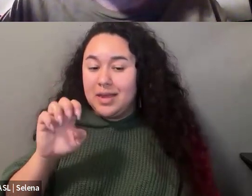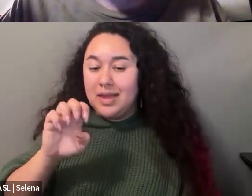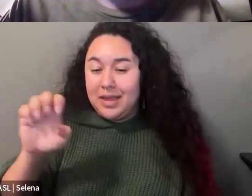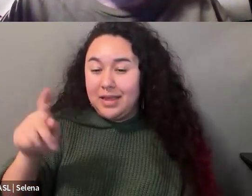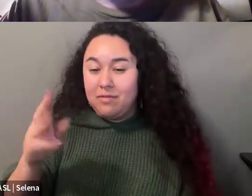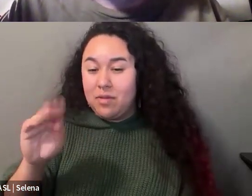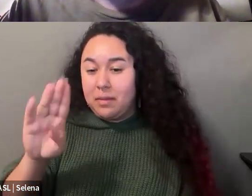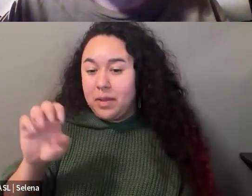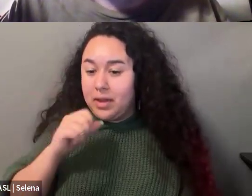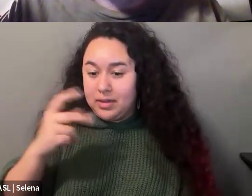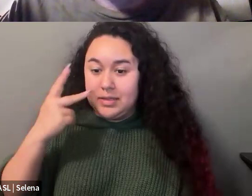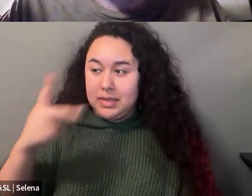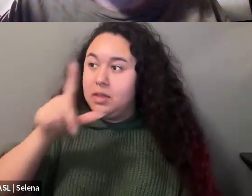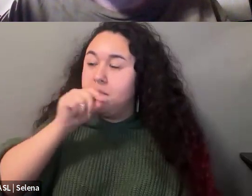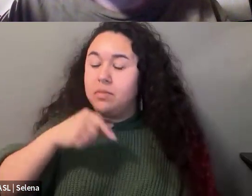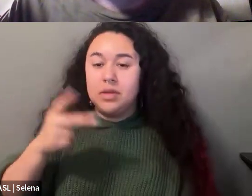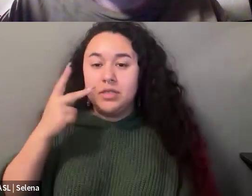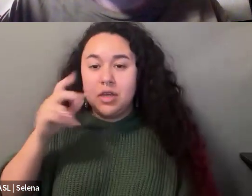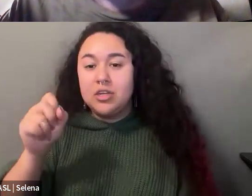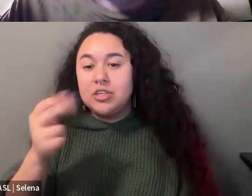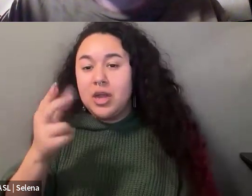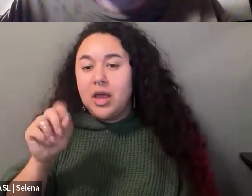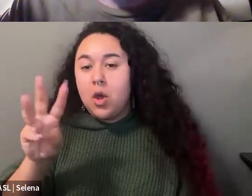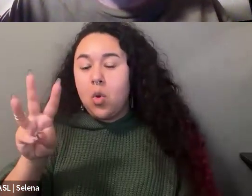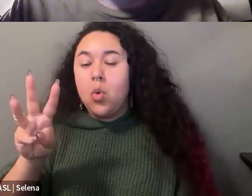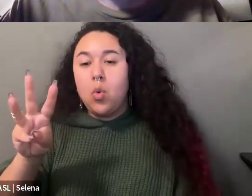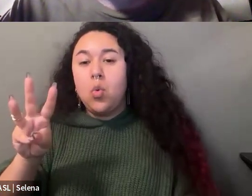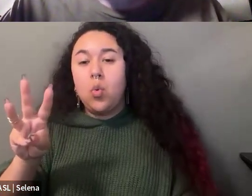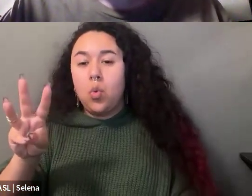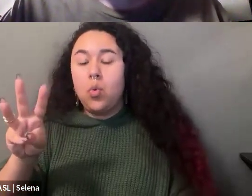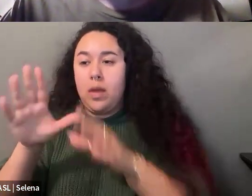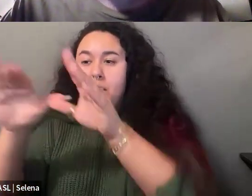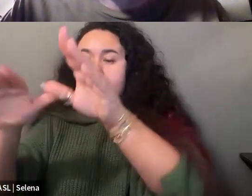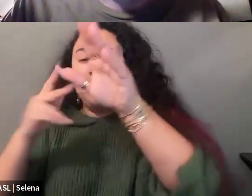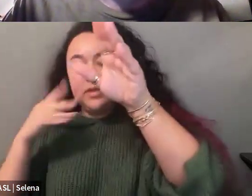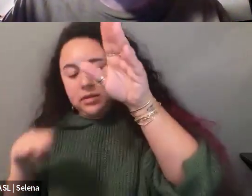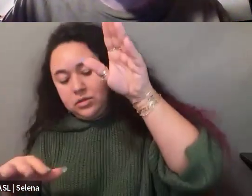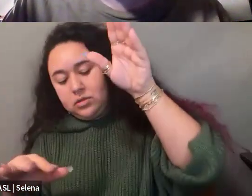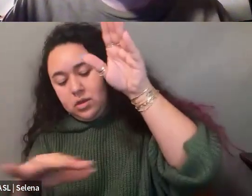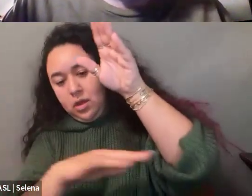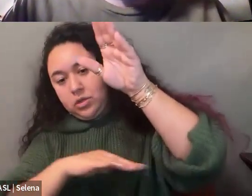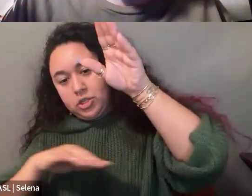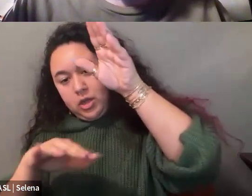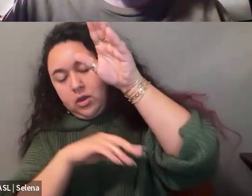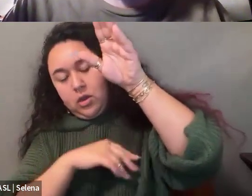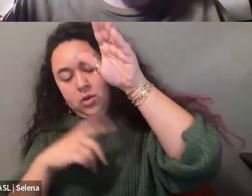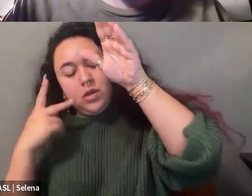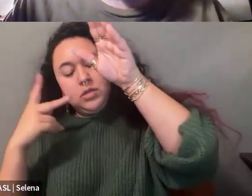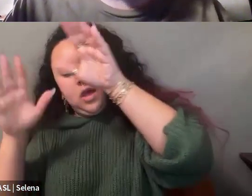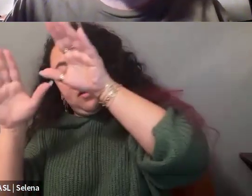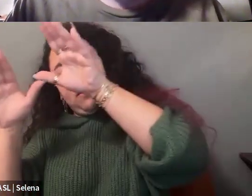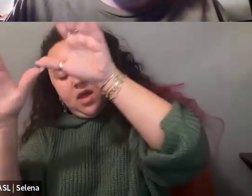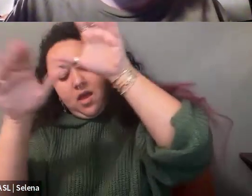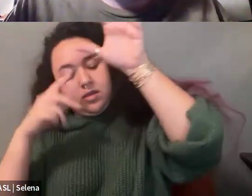eastern phoebe land on a stake outside of my window, and that was,